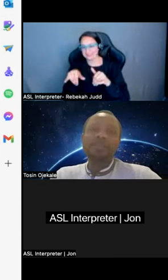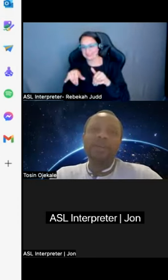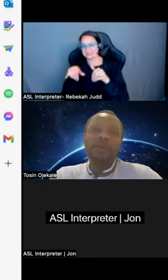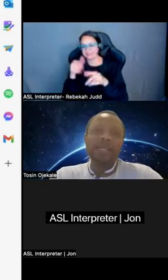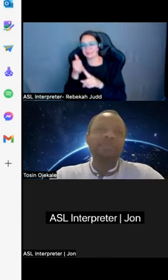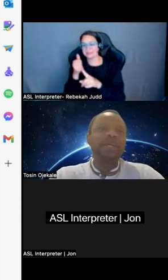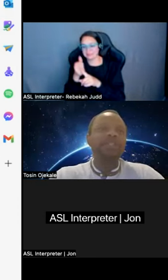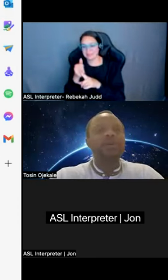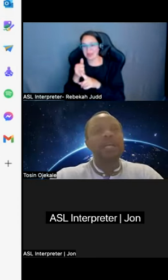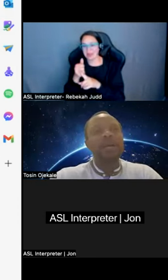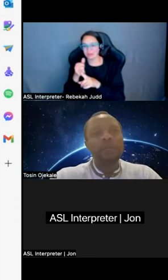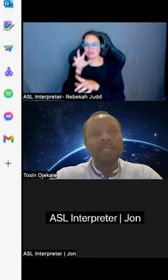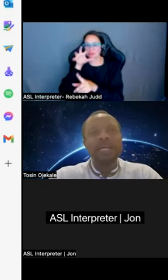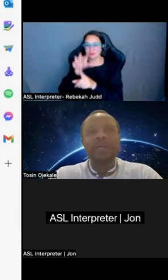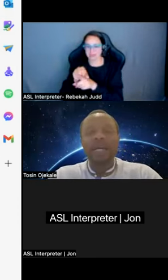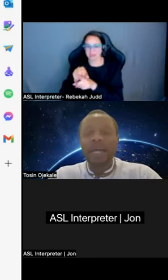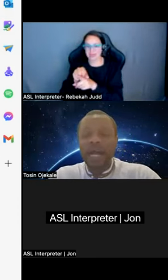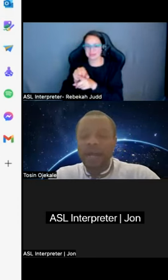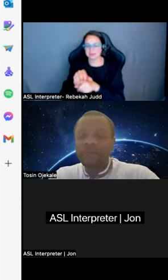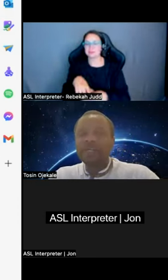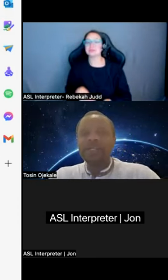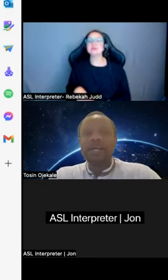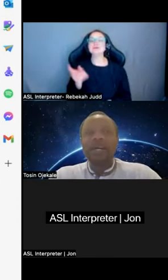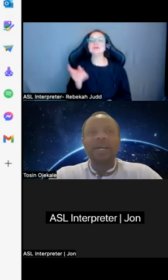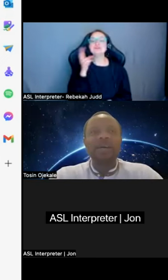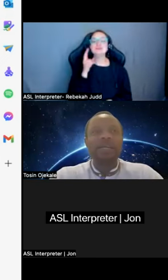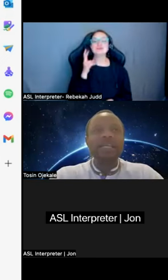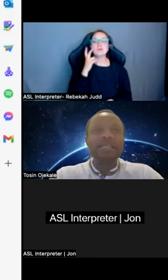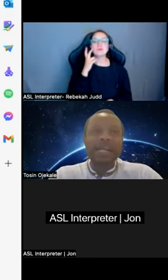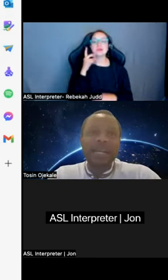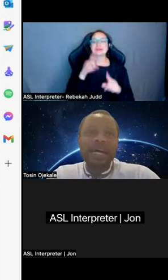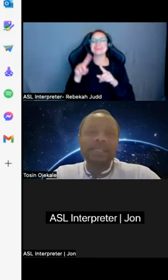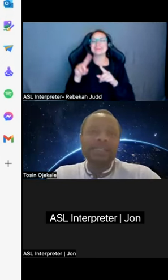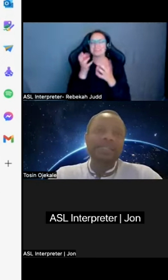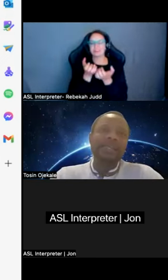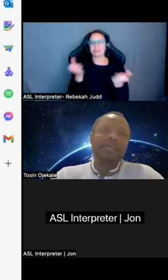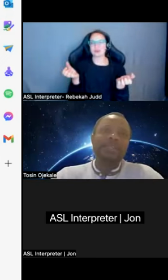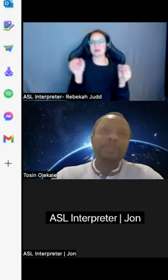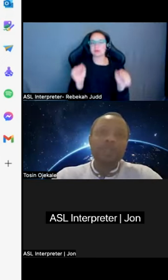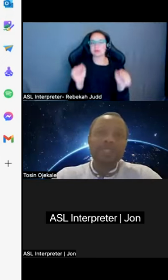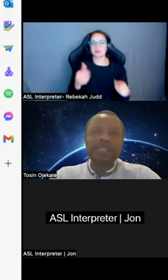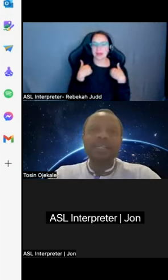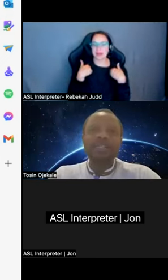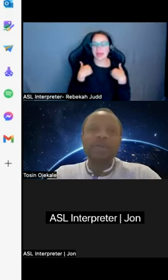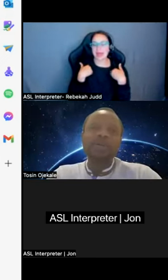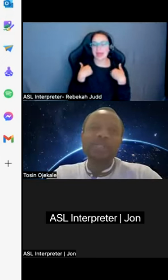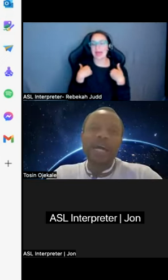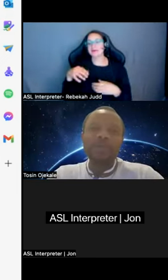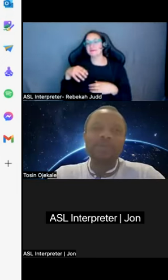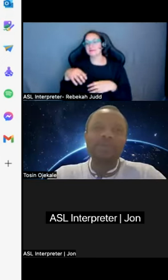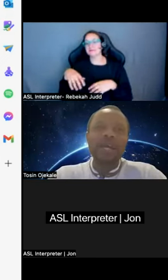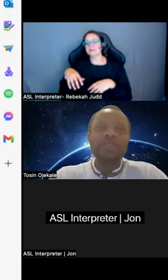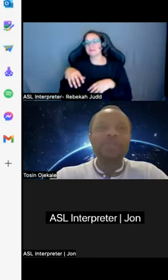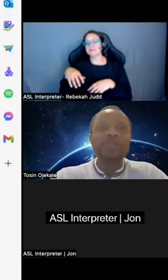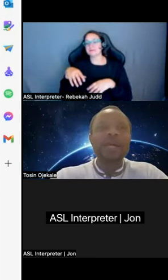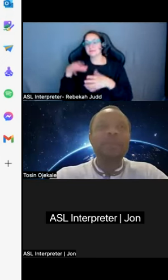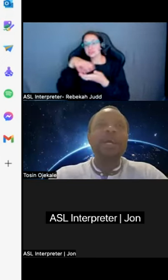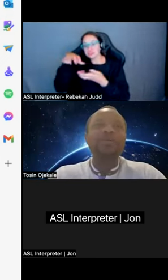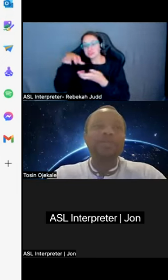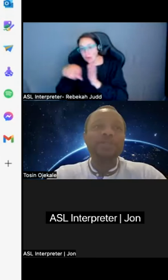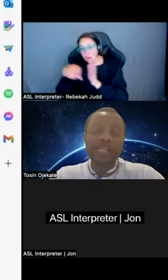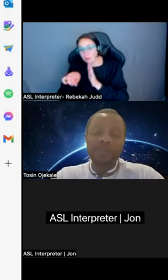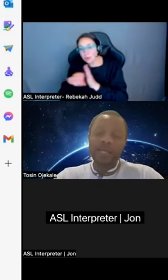this manual inspection equipment that you can have, heat scanners, smoke detectors, where to use